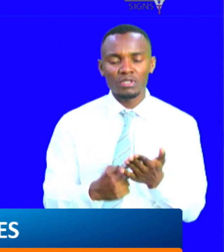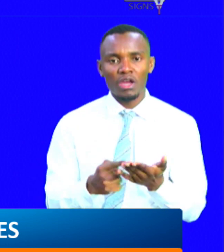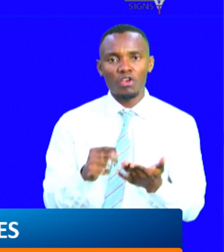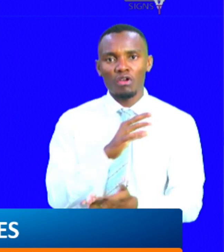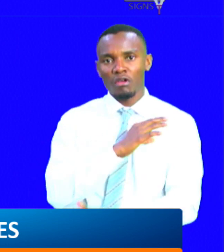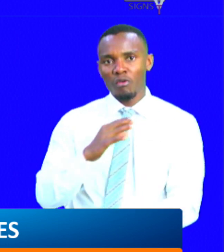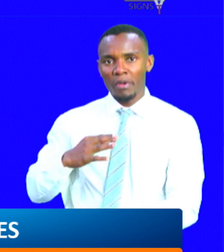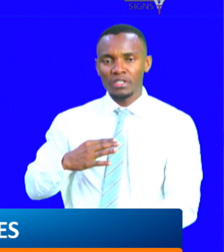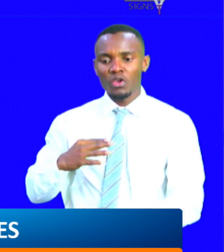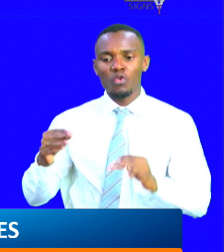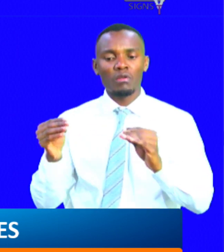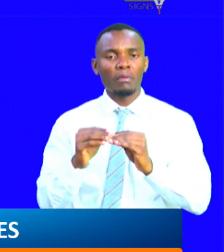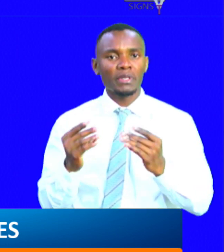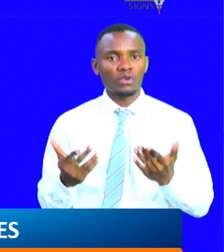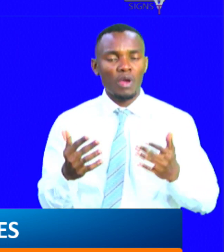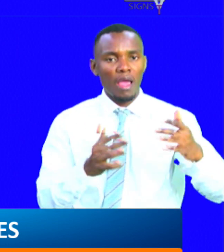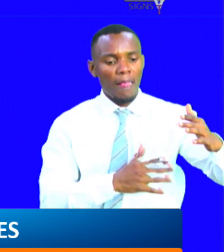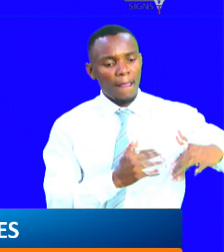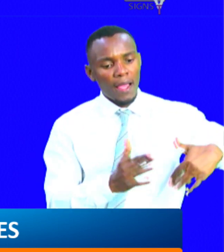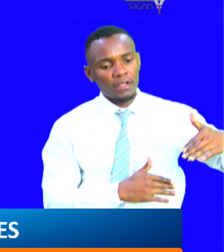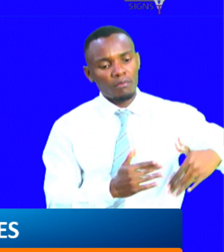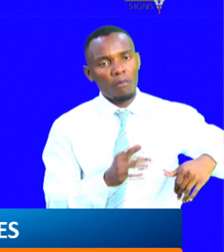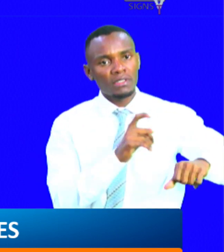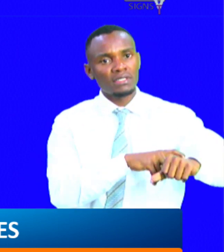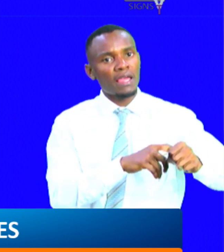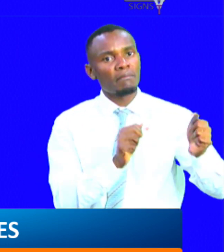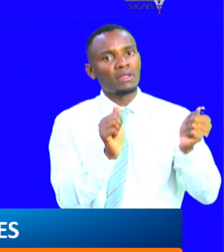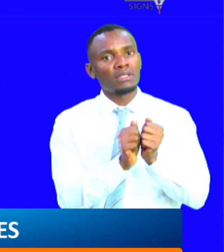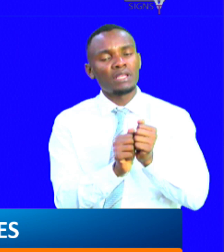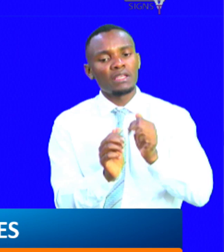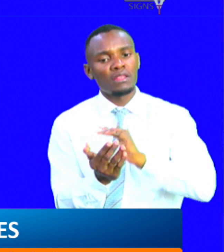reconvening at Bomas at 10 a.m.